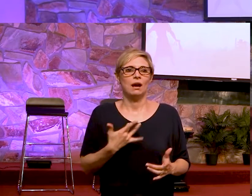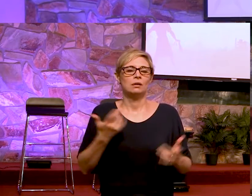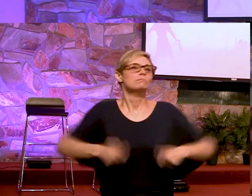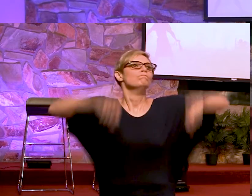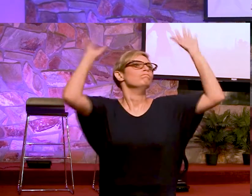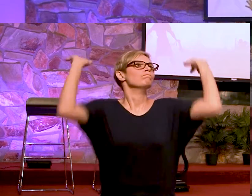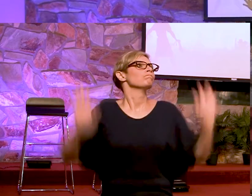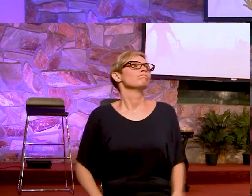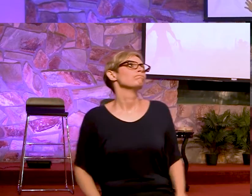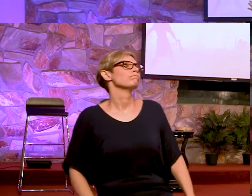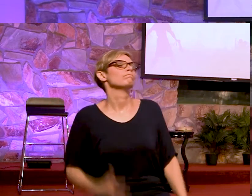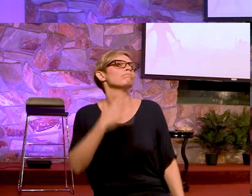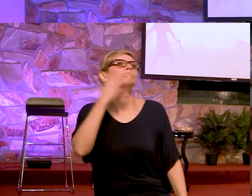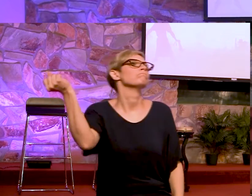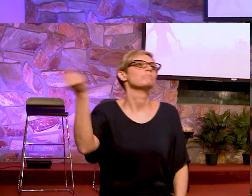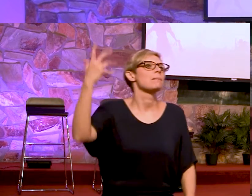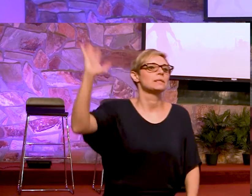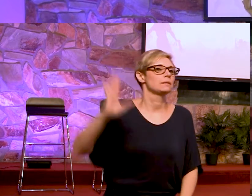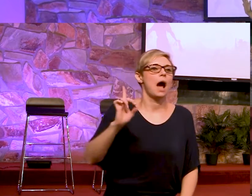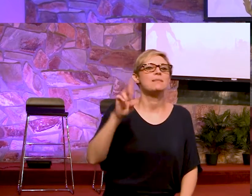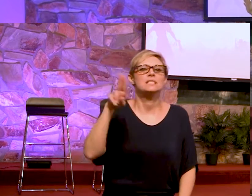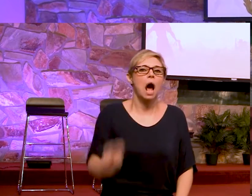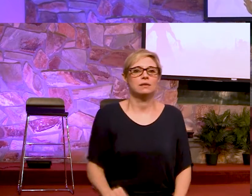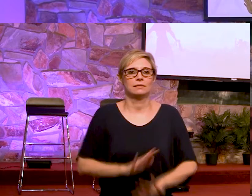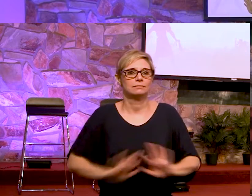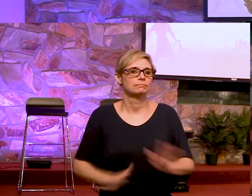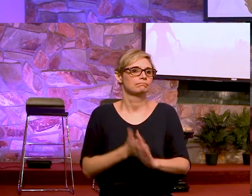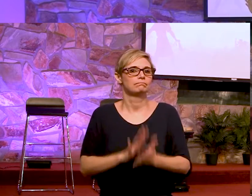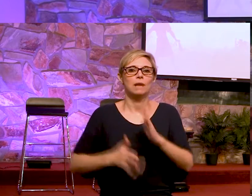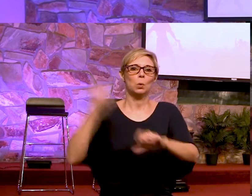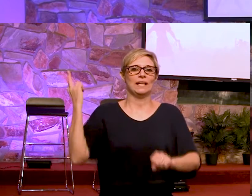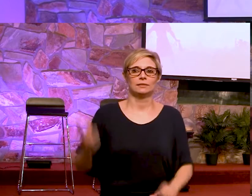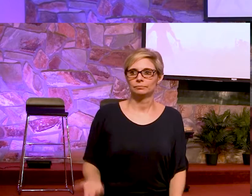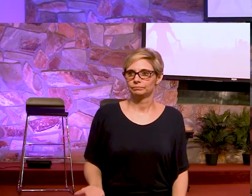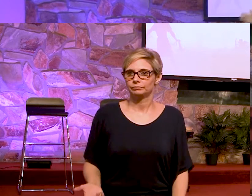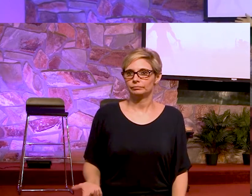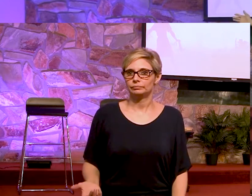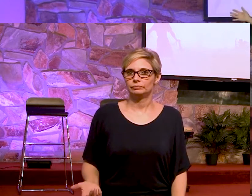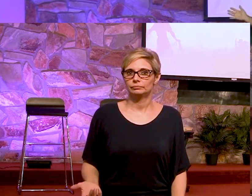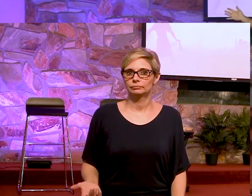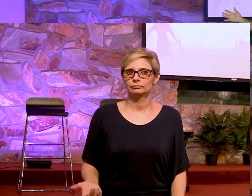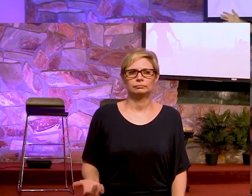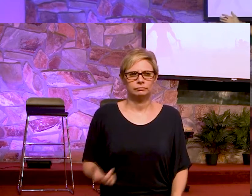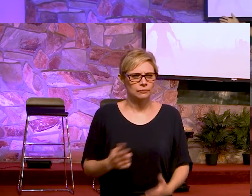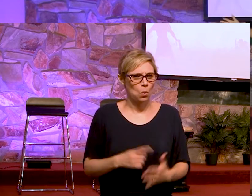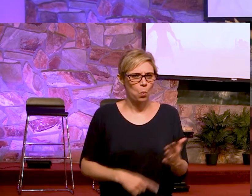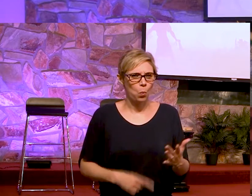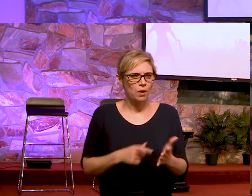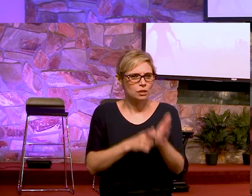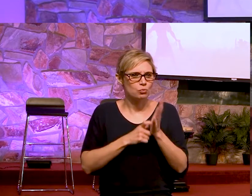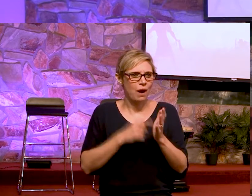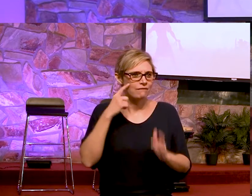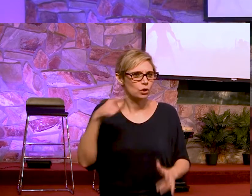and you said, "That's it? I quit. I give up."